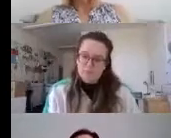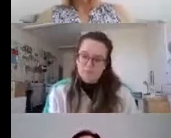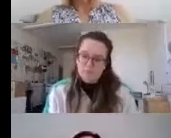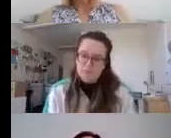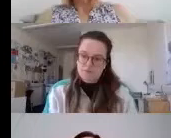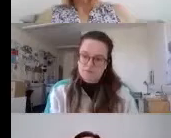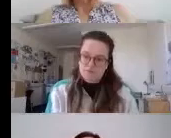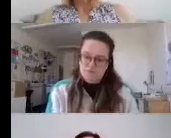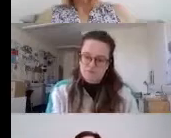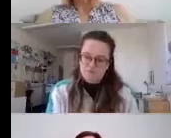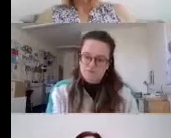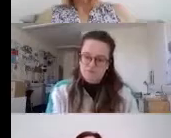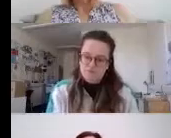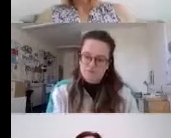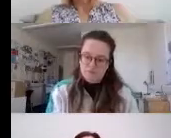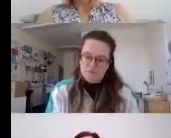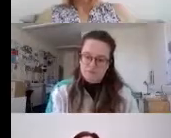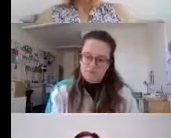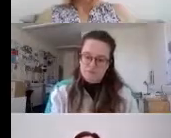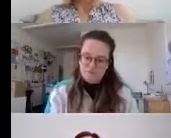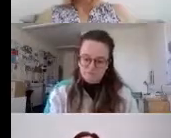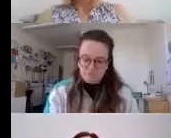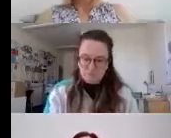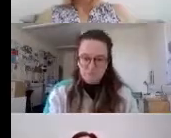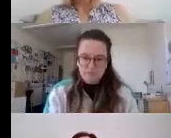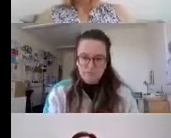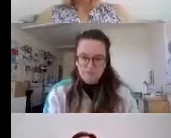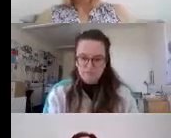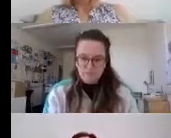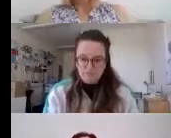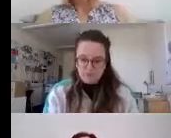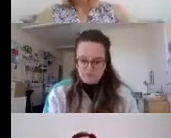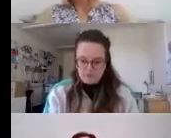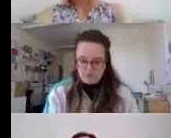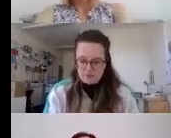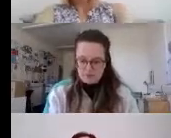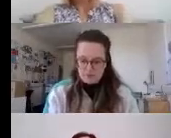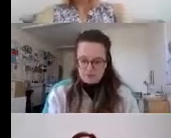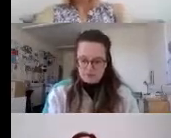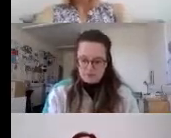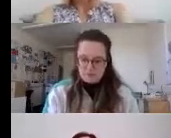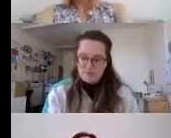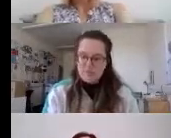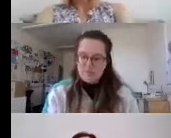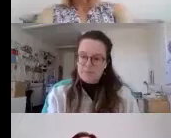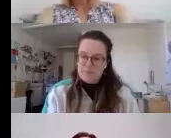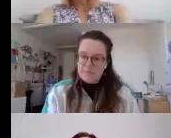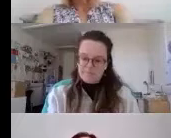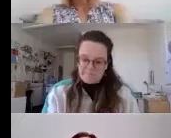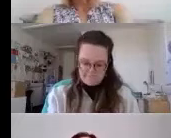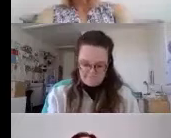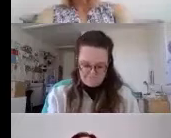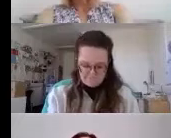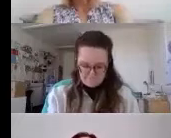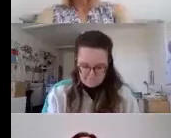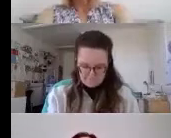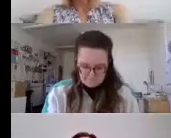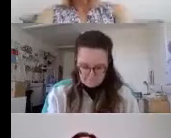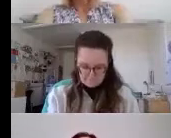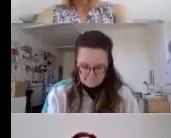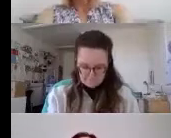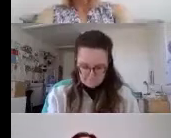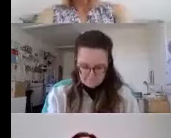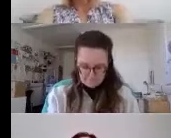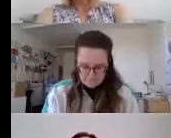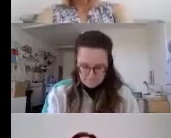We also conducted a full staff skills audit and equipment audit as part of the process, so that we could upgrade any equipment that couldn't cope